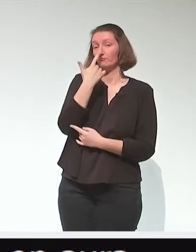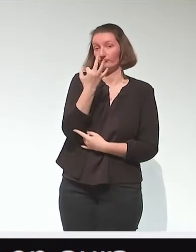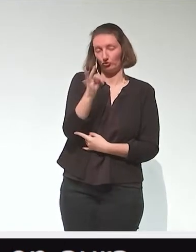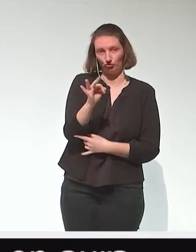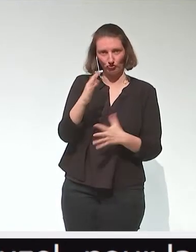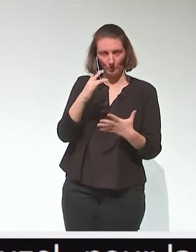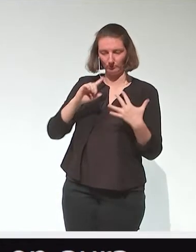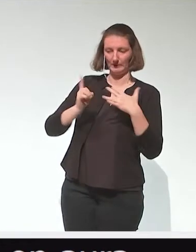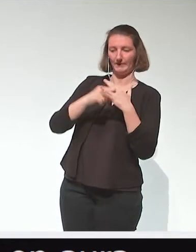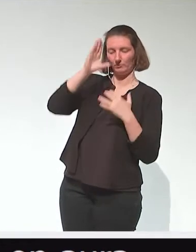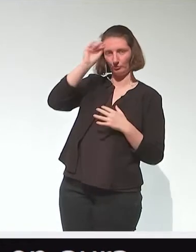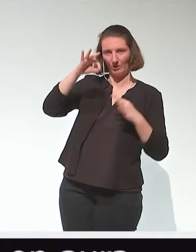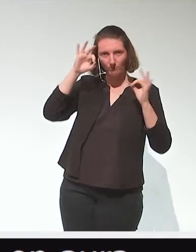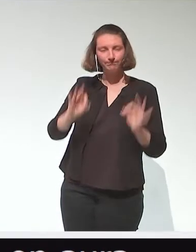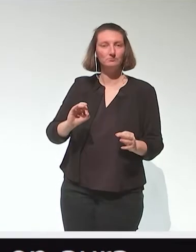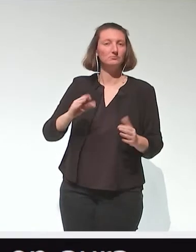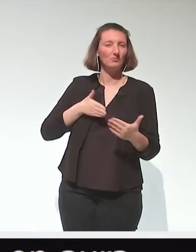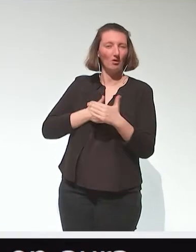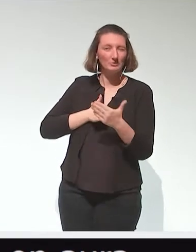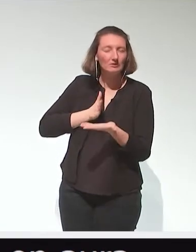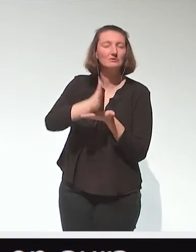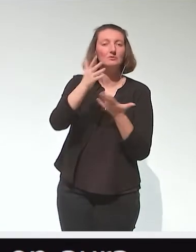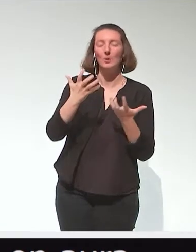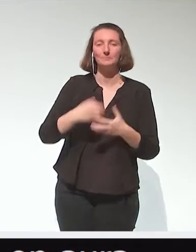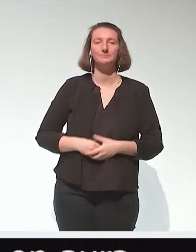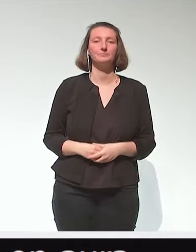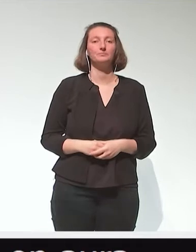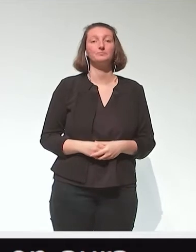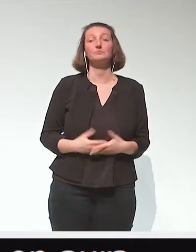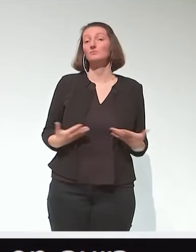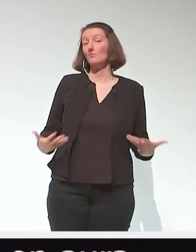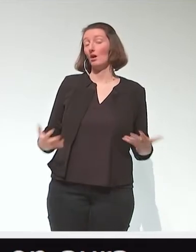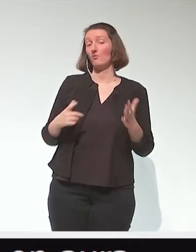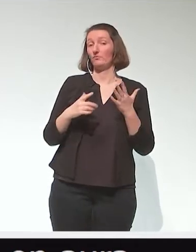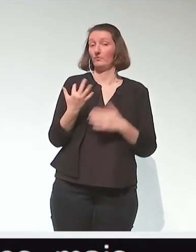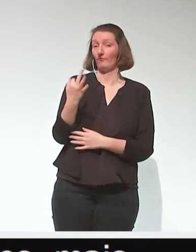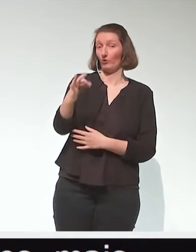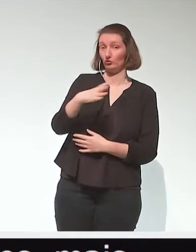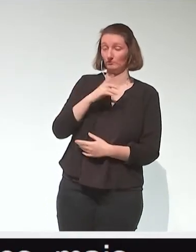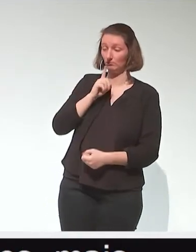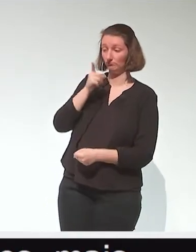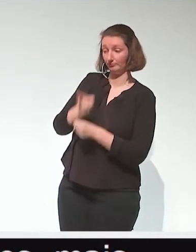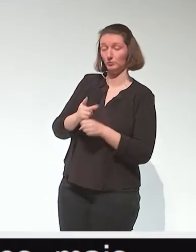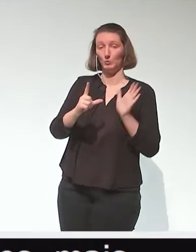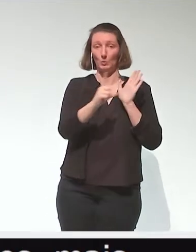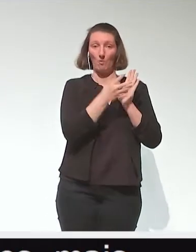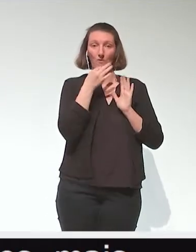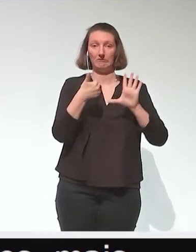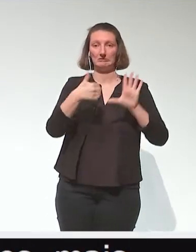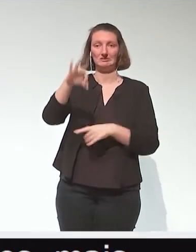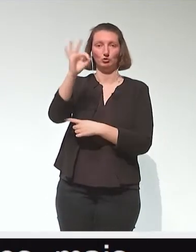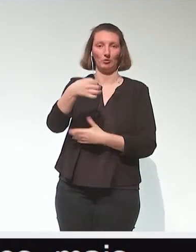which are the main obstacles that have to be overcome to make integration real? Well, in France,